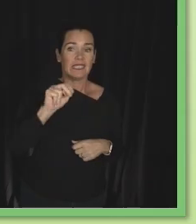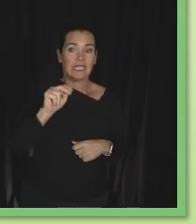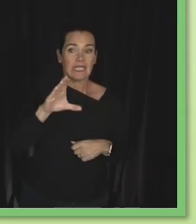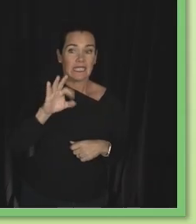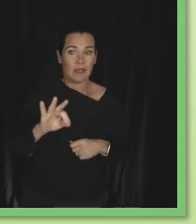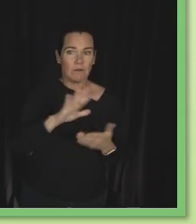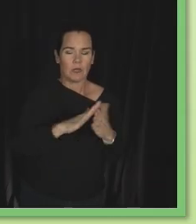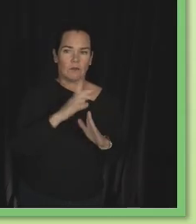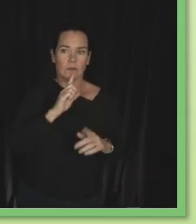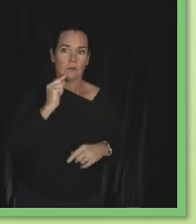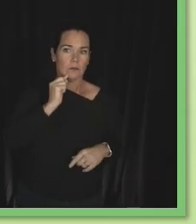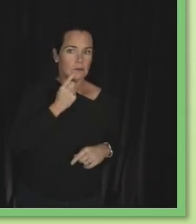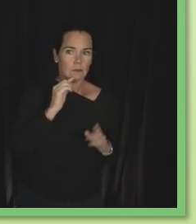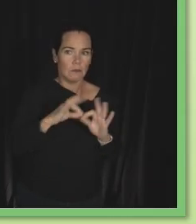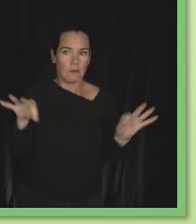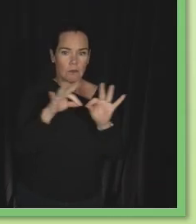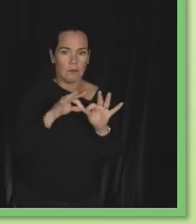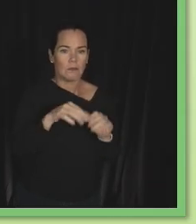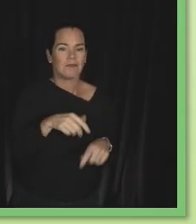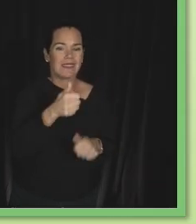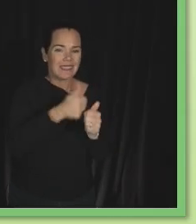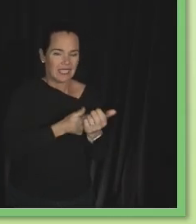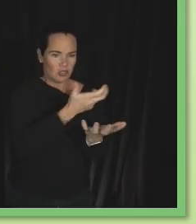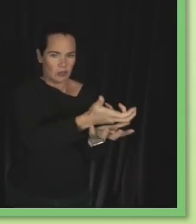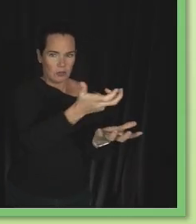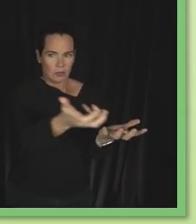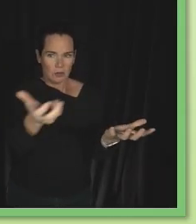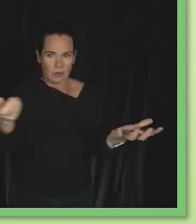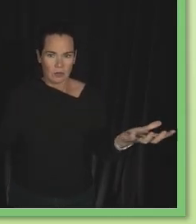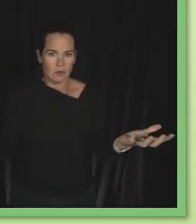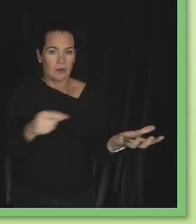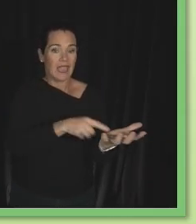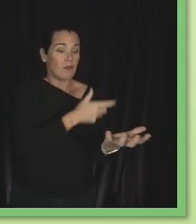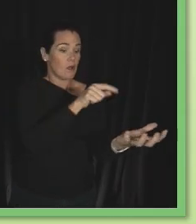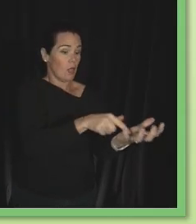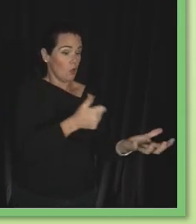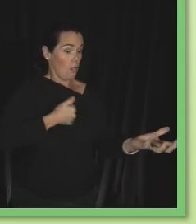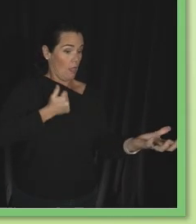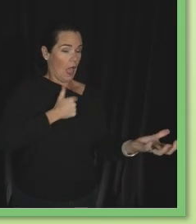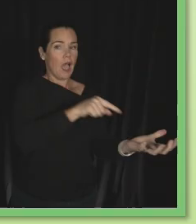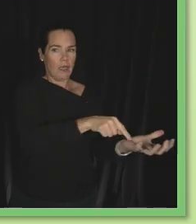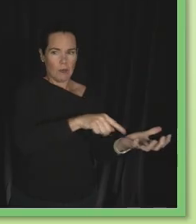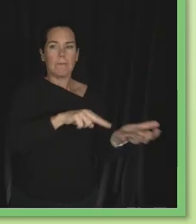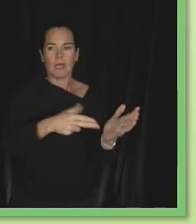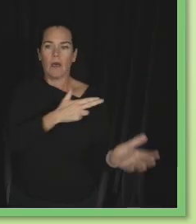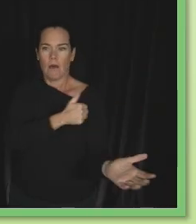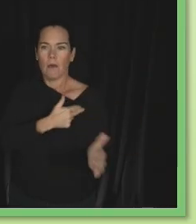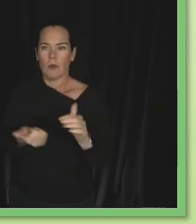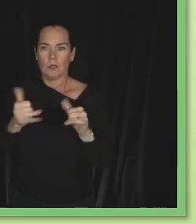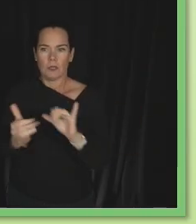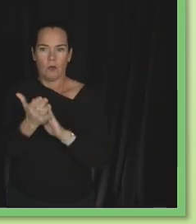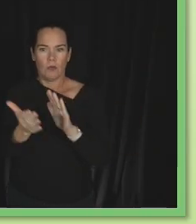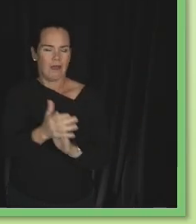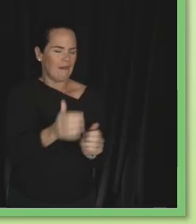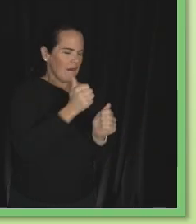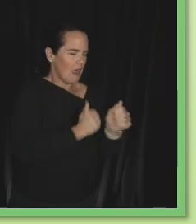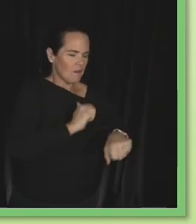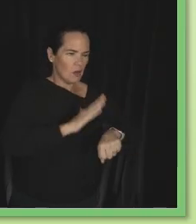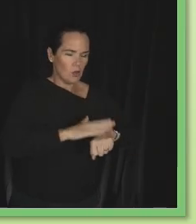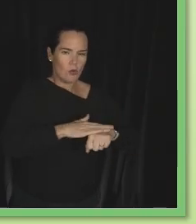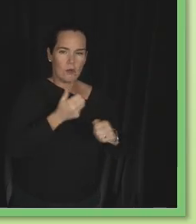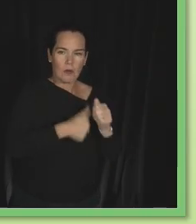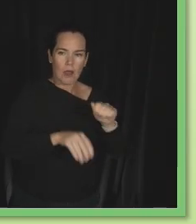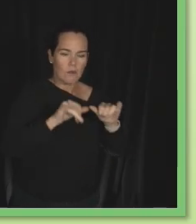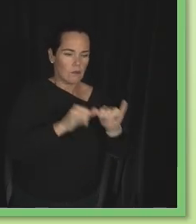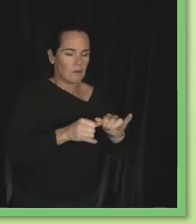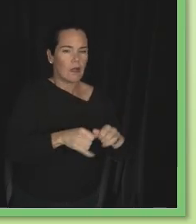picture. Every time a cluster stays up, a hospital stays online. Every alert, every metric helps a